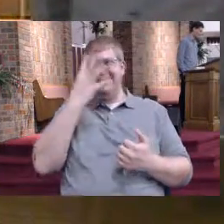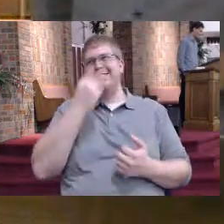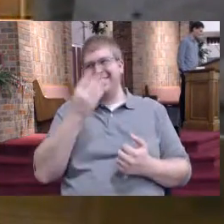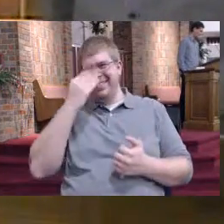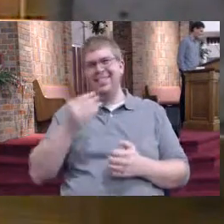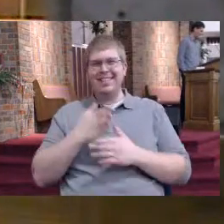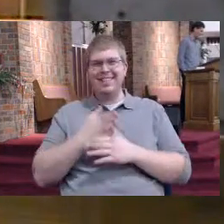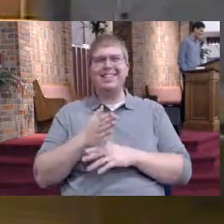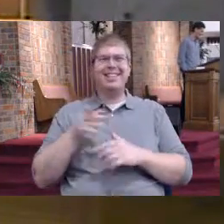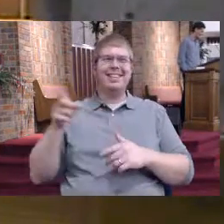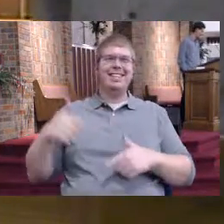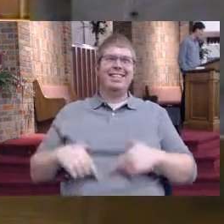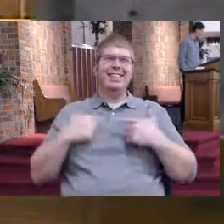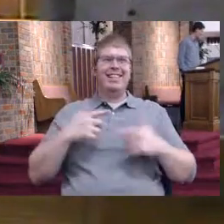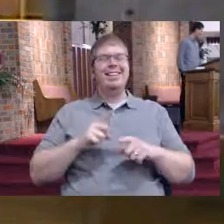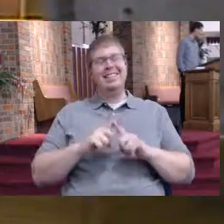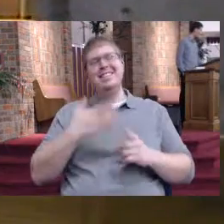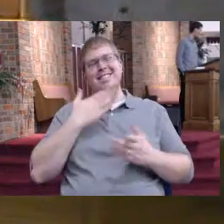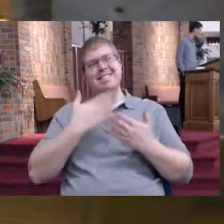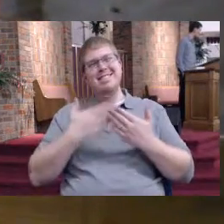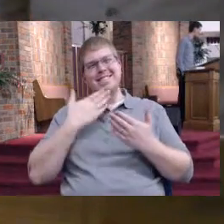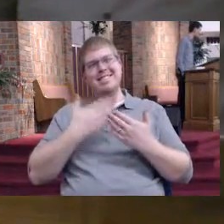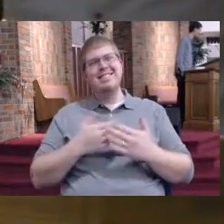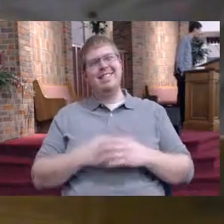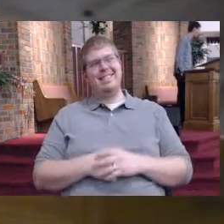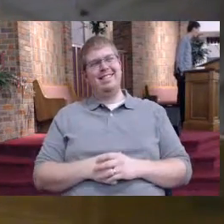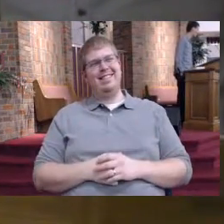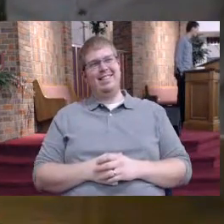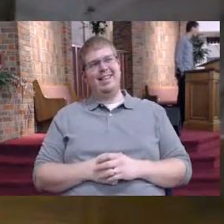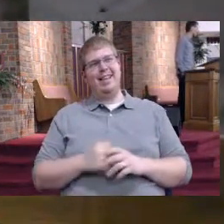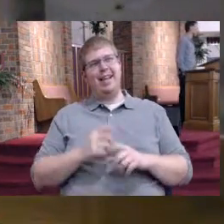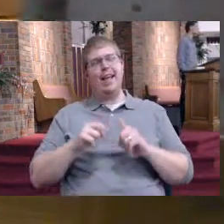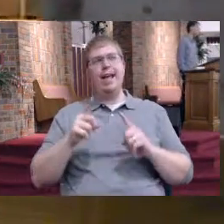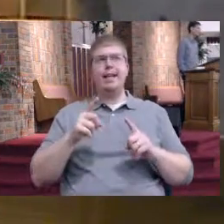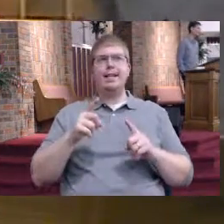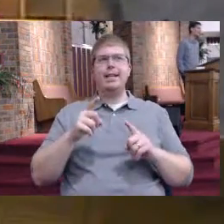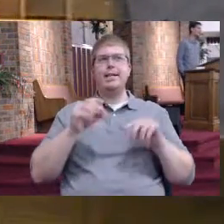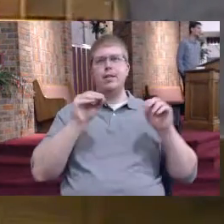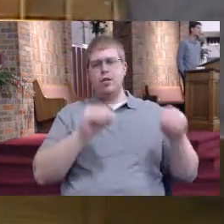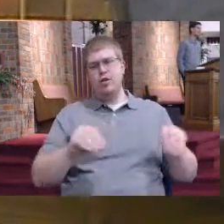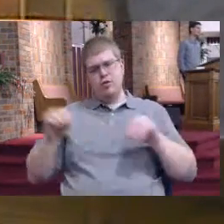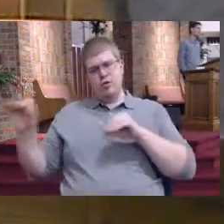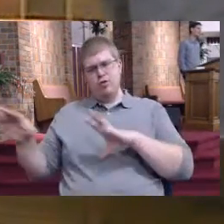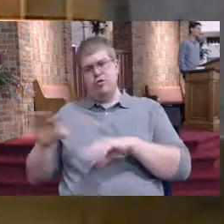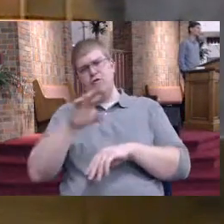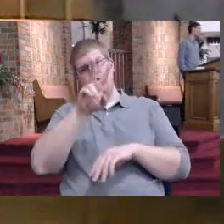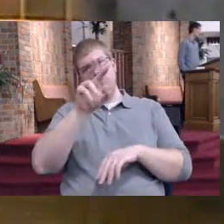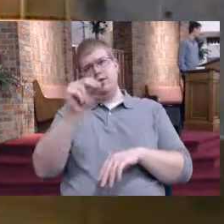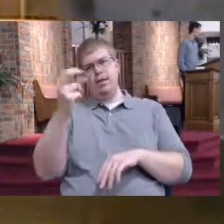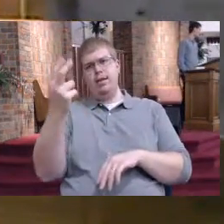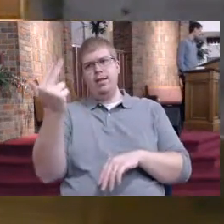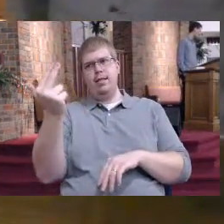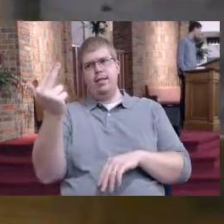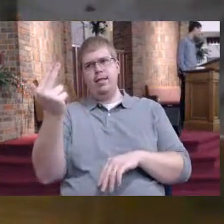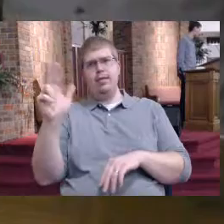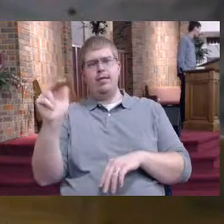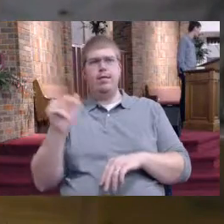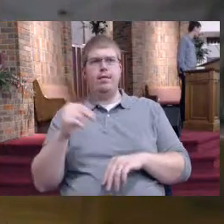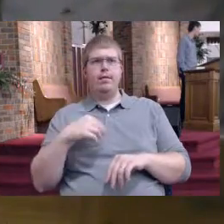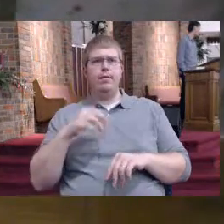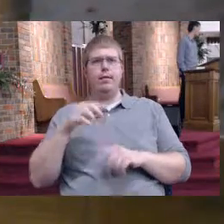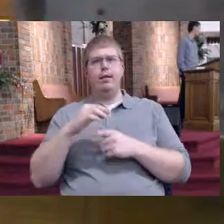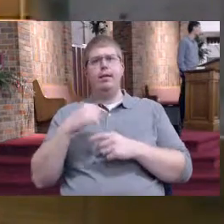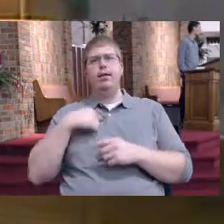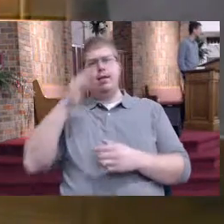her life. But it was good. And then we moved in 2013, as I said, to Tabora. Francis, our